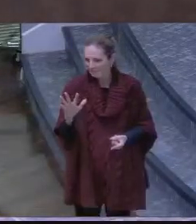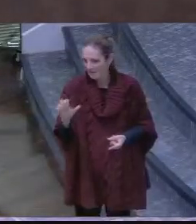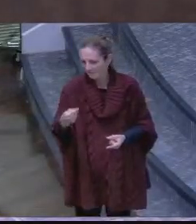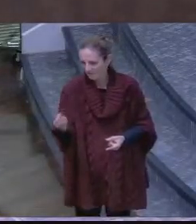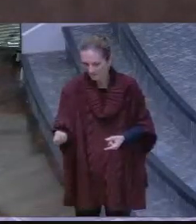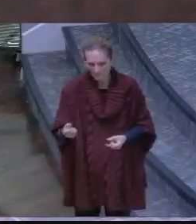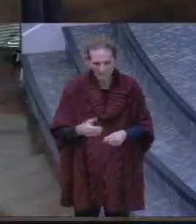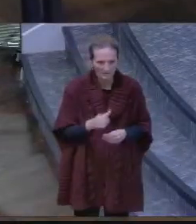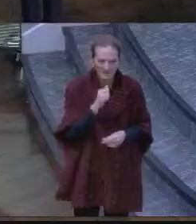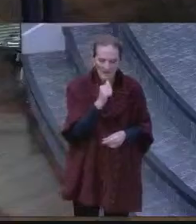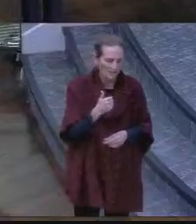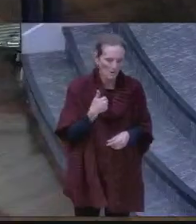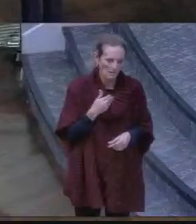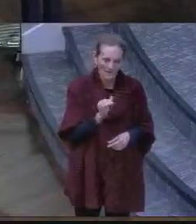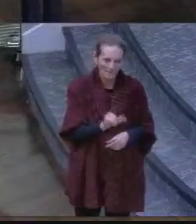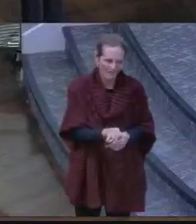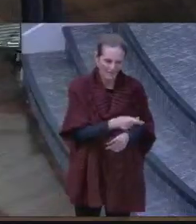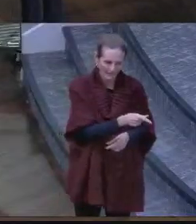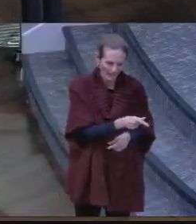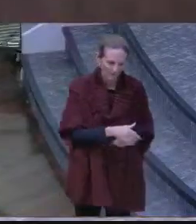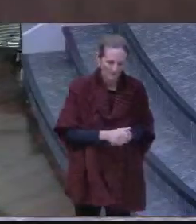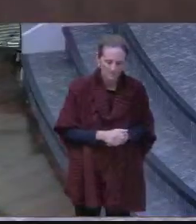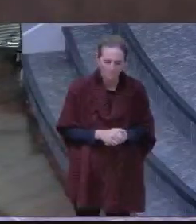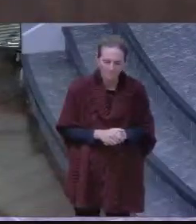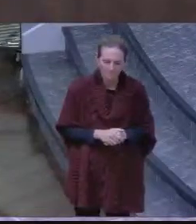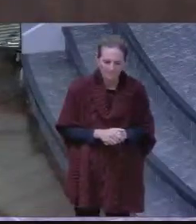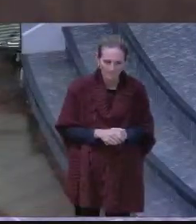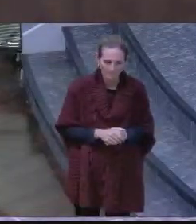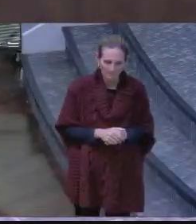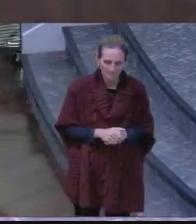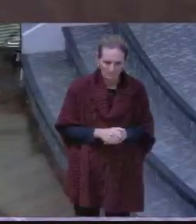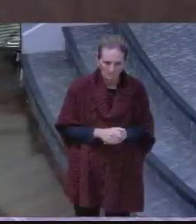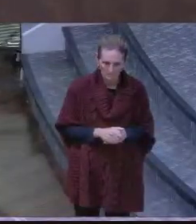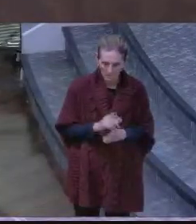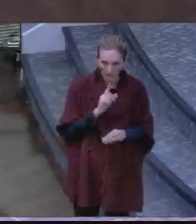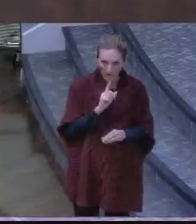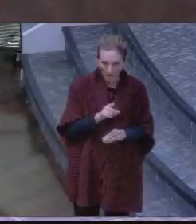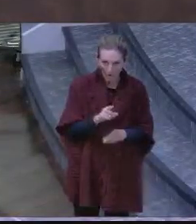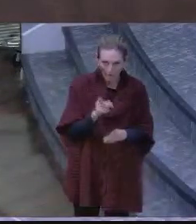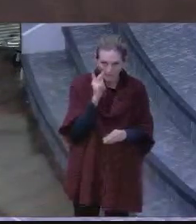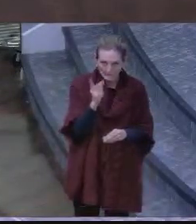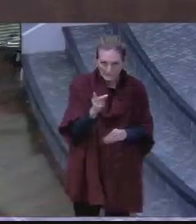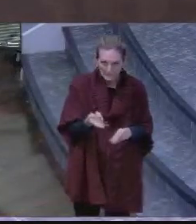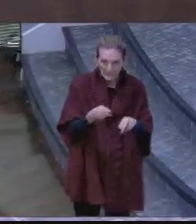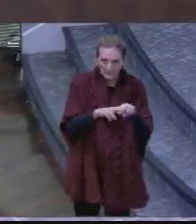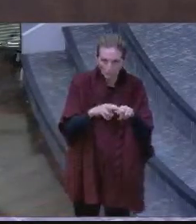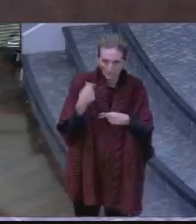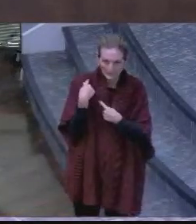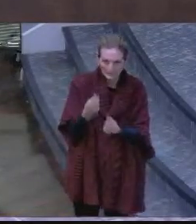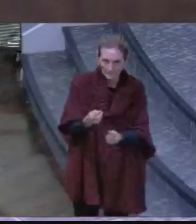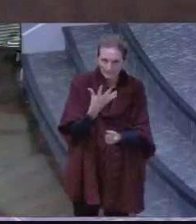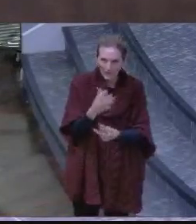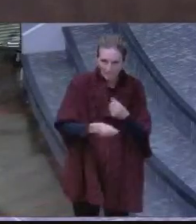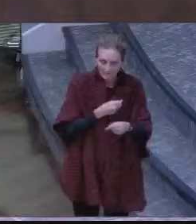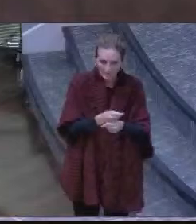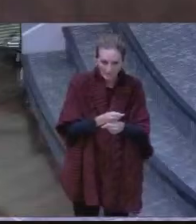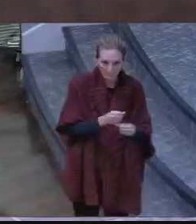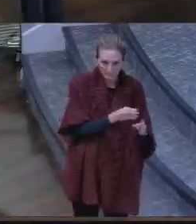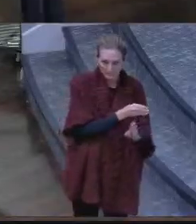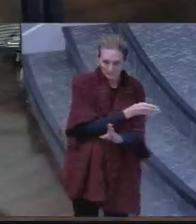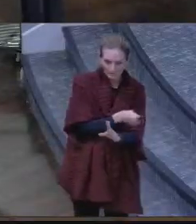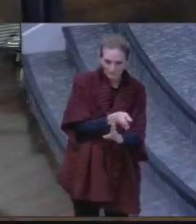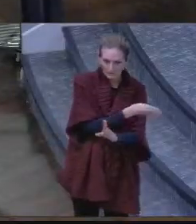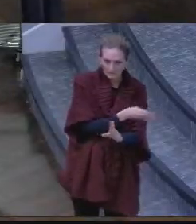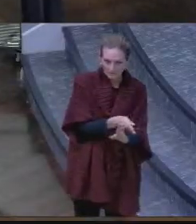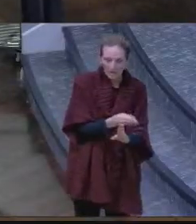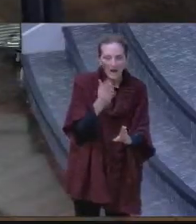it's not going to So have are we anything in there. Yeah, are we seeing an increase over those 5 years, or, I hear fluctuate, but I'm